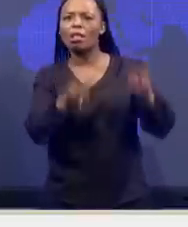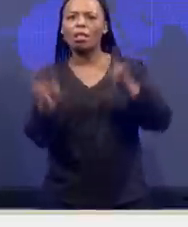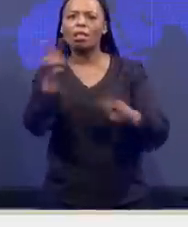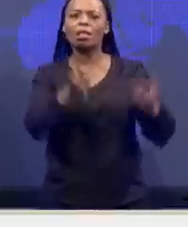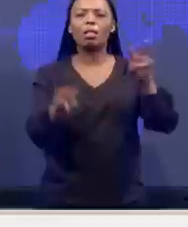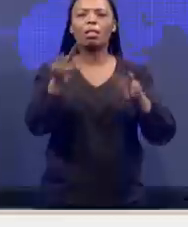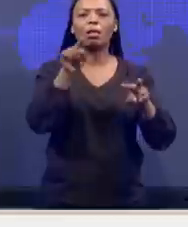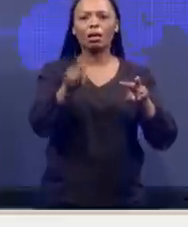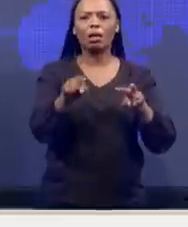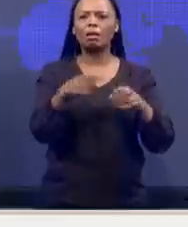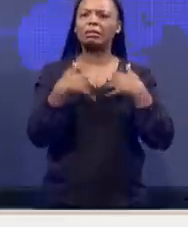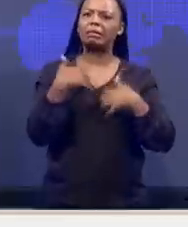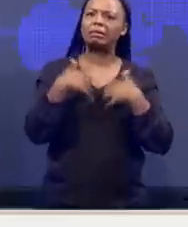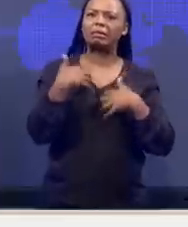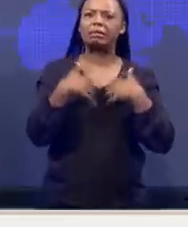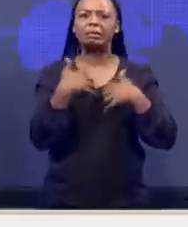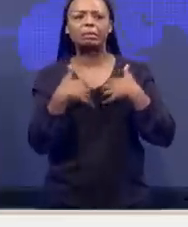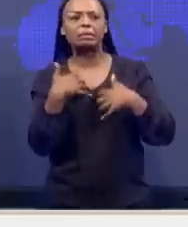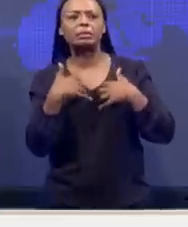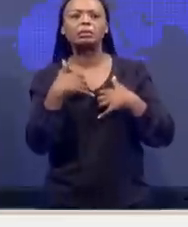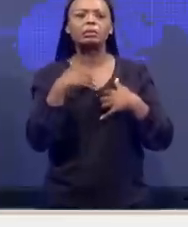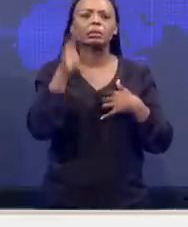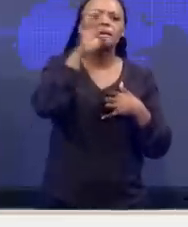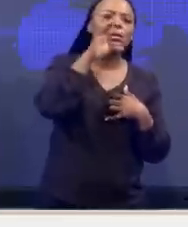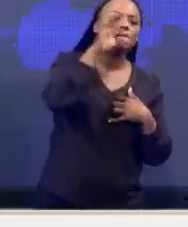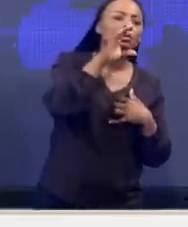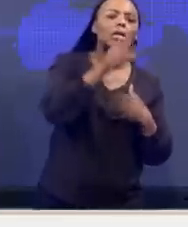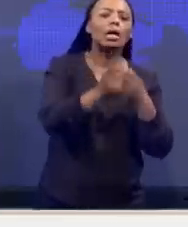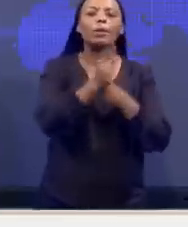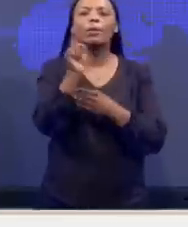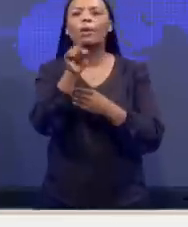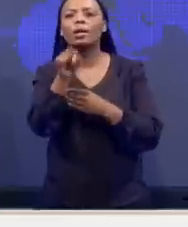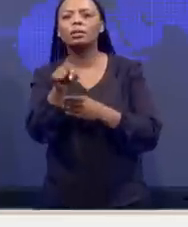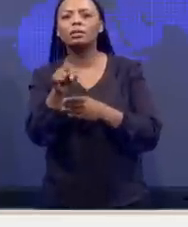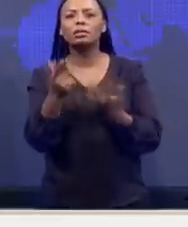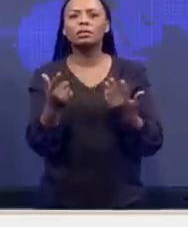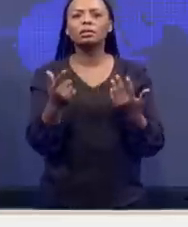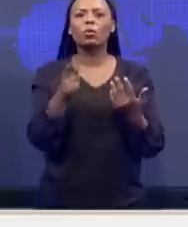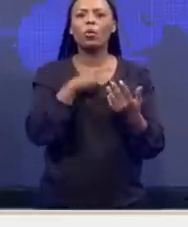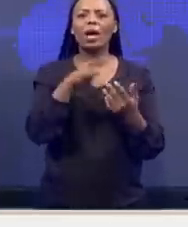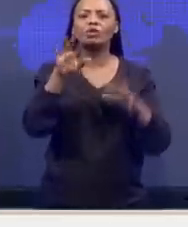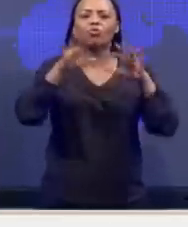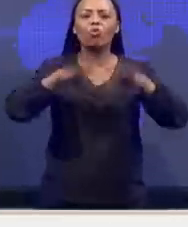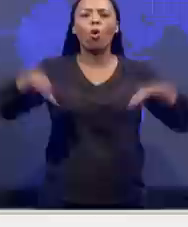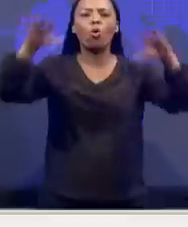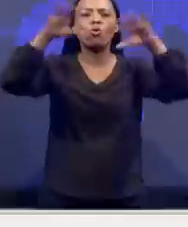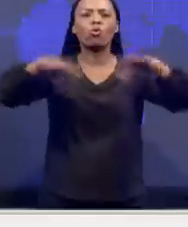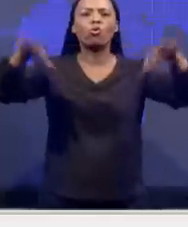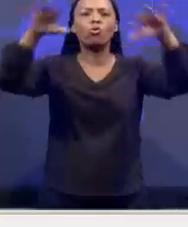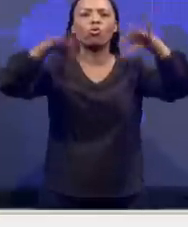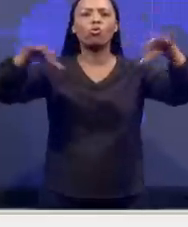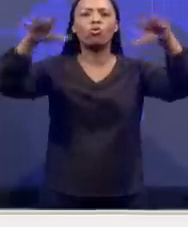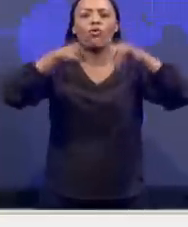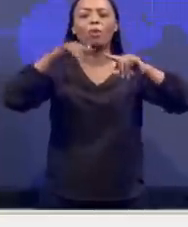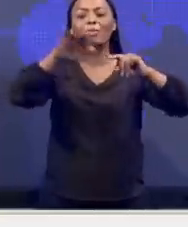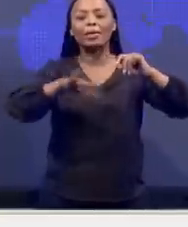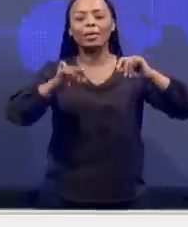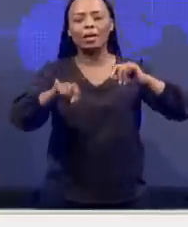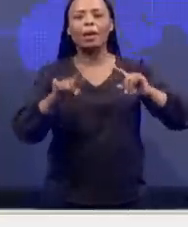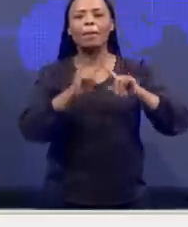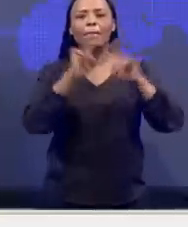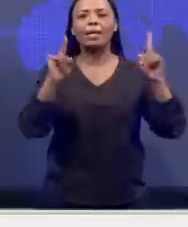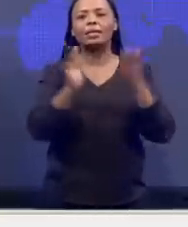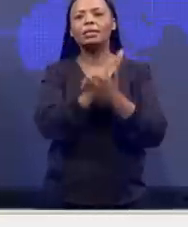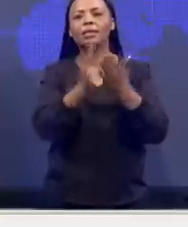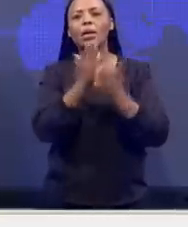find because of the billowing fire, the billowing smoke that was coming out of this place. But for now, those who were